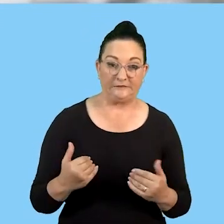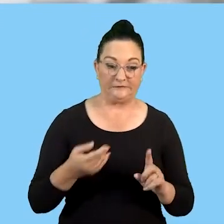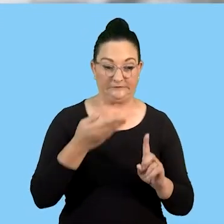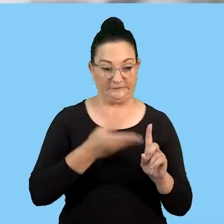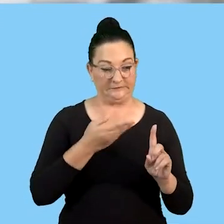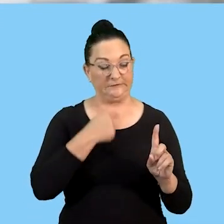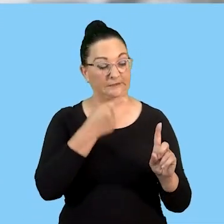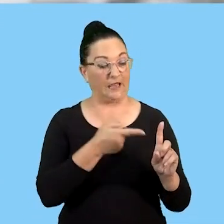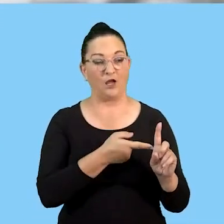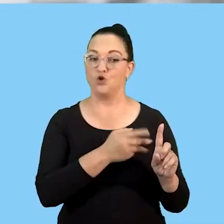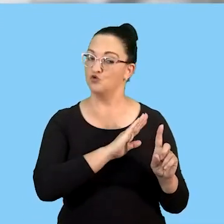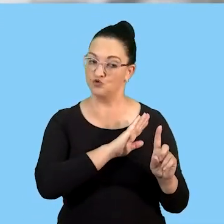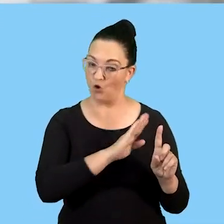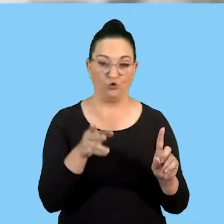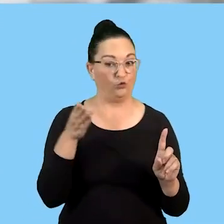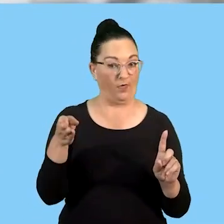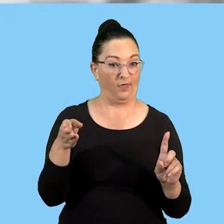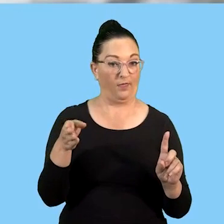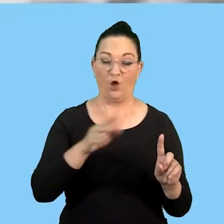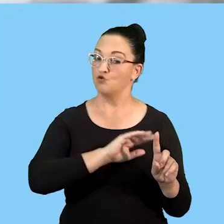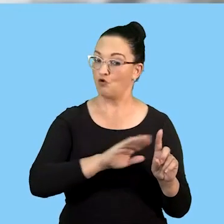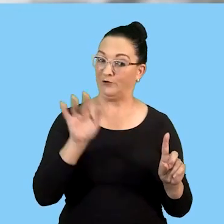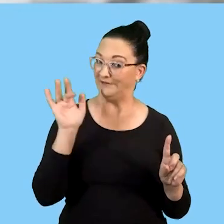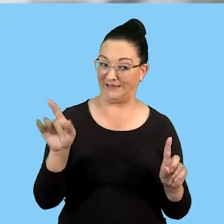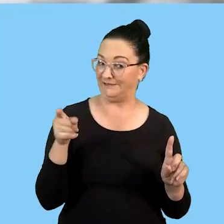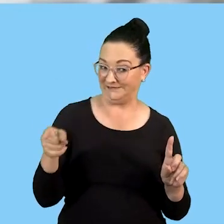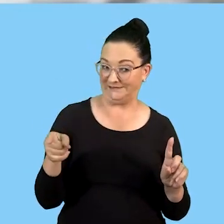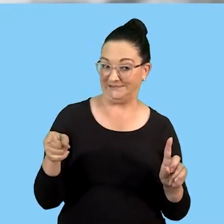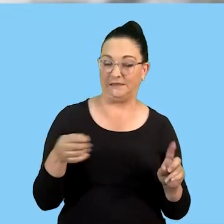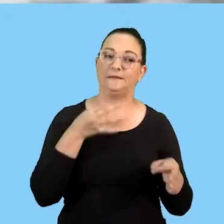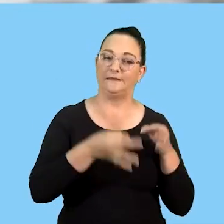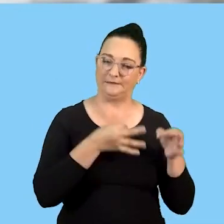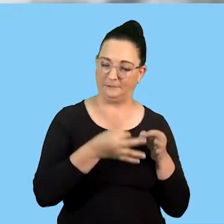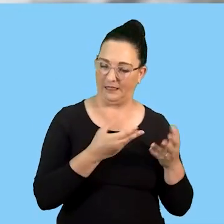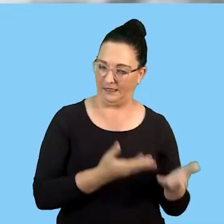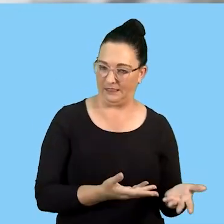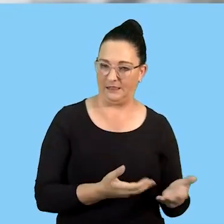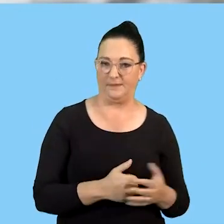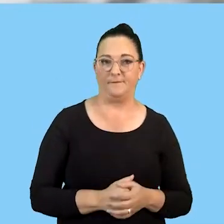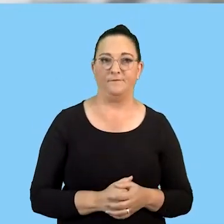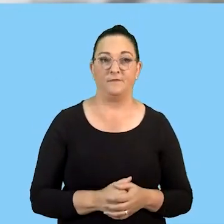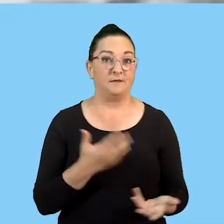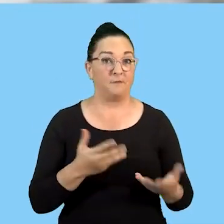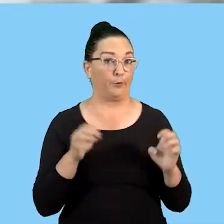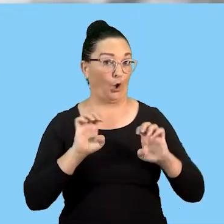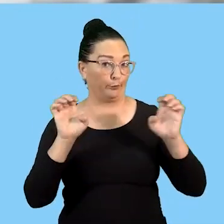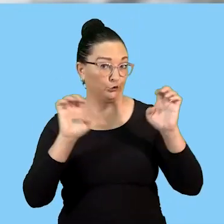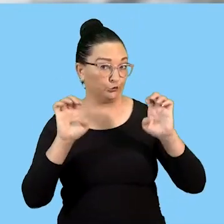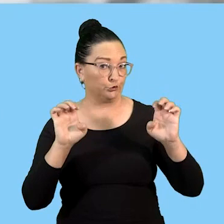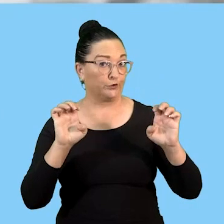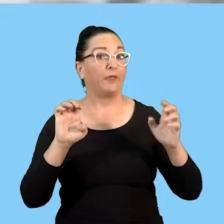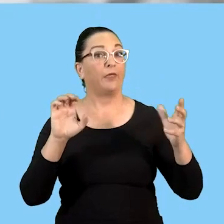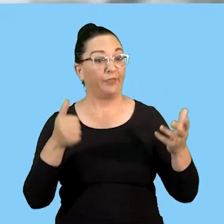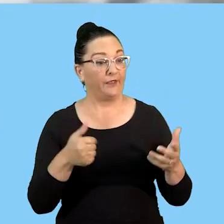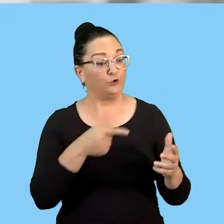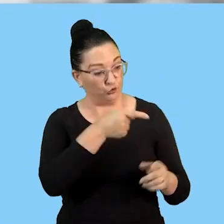will be told where not to go or what not to touch, for example. And then they will be told that in case of an emergency,